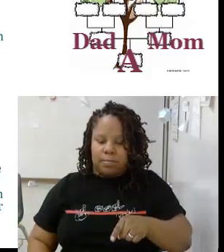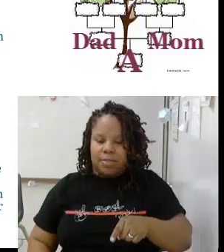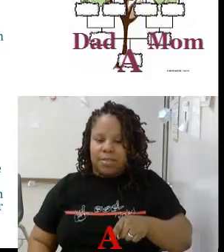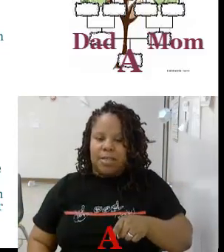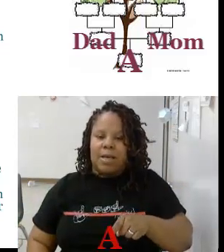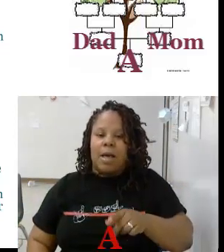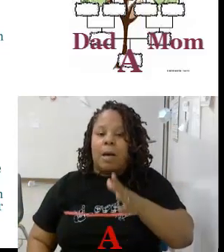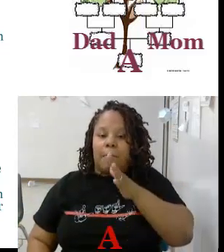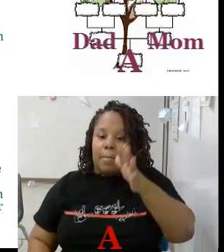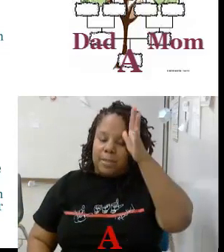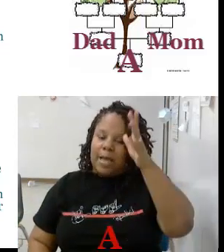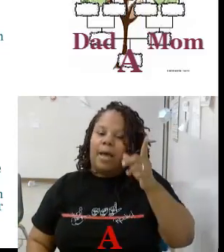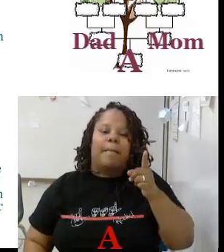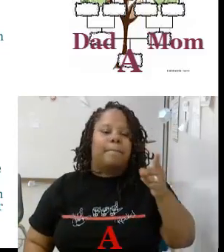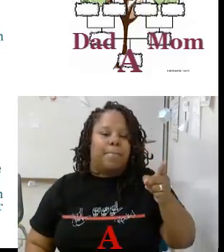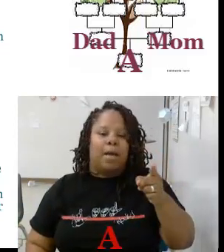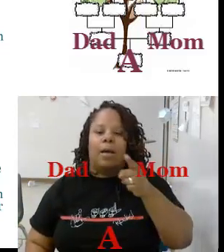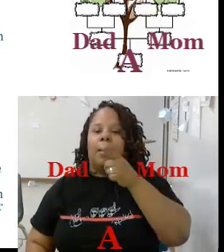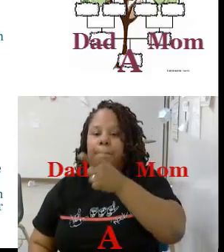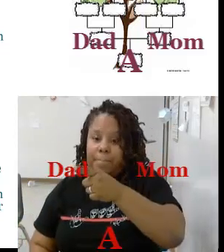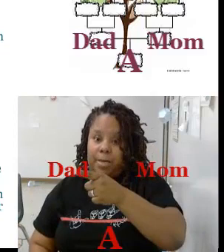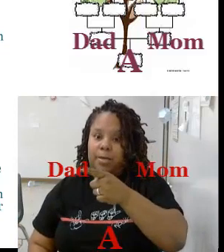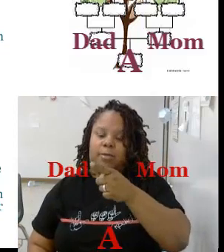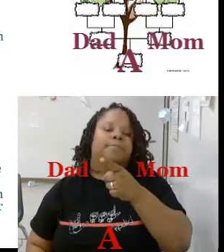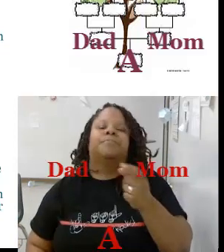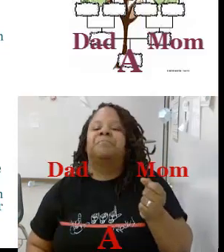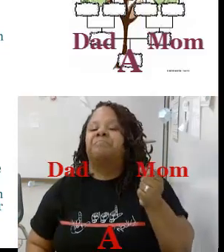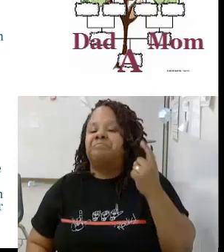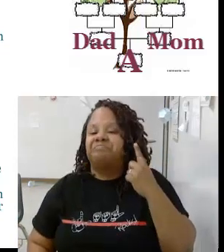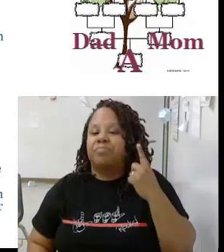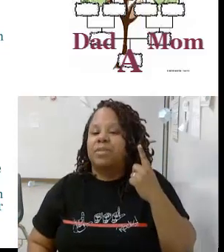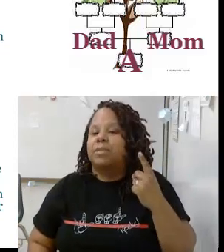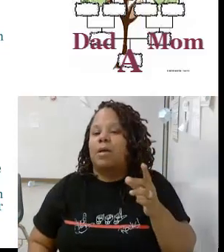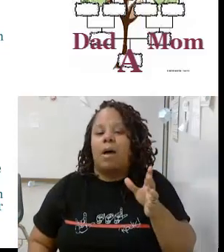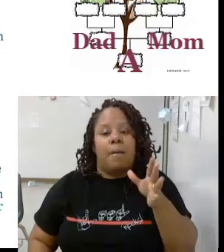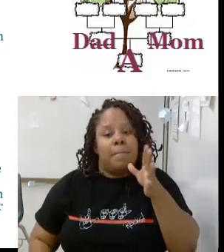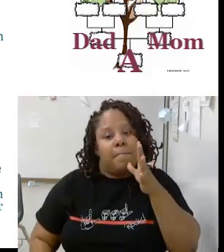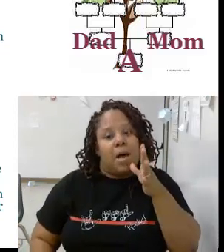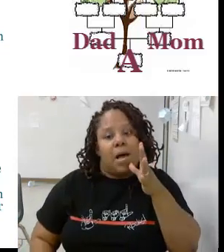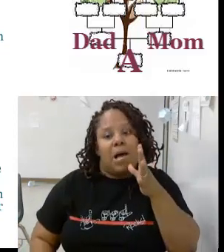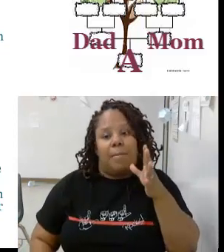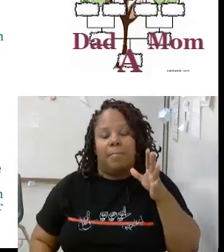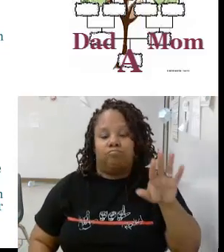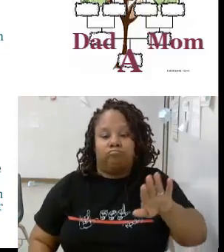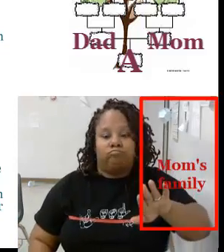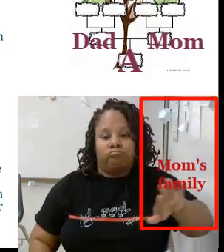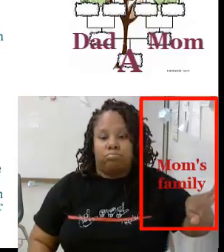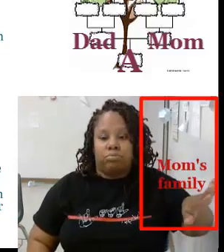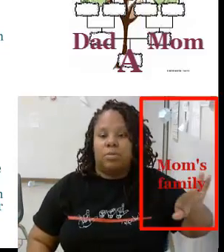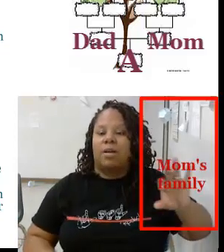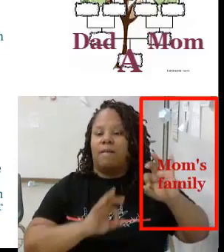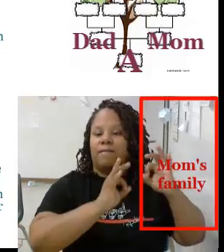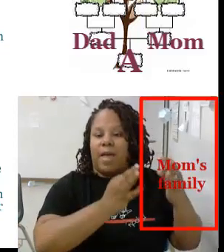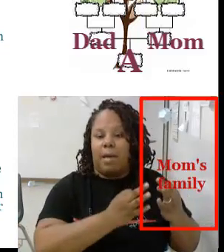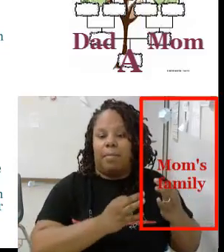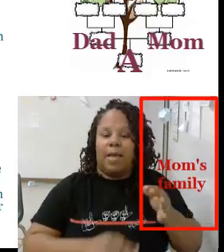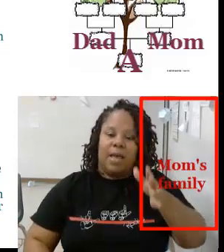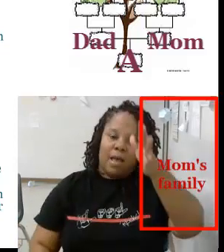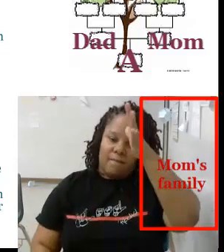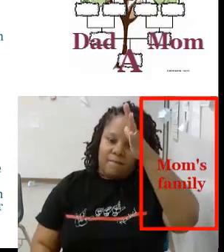father's side of the family, make sure you put them on opposite sides. So if you put your mother to the left of point